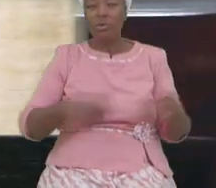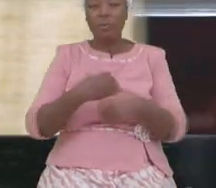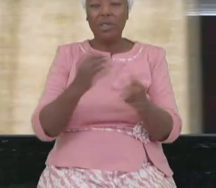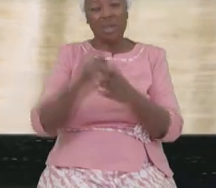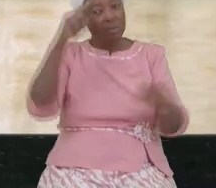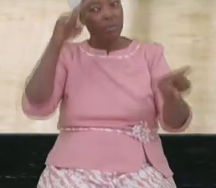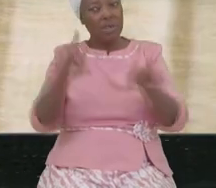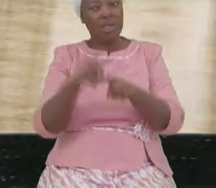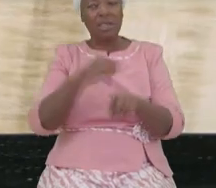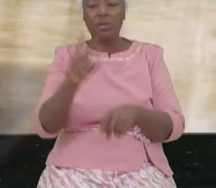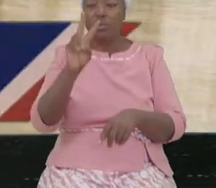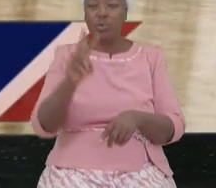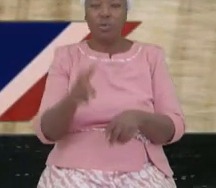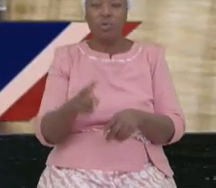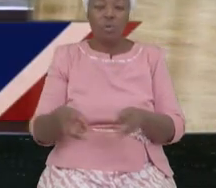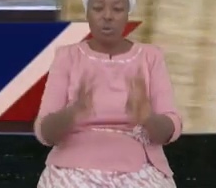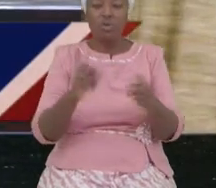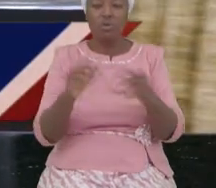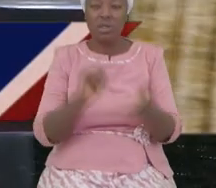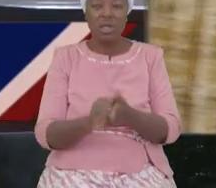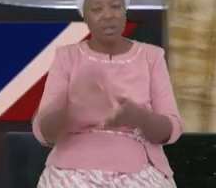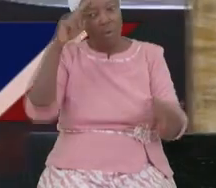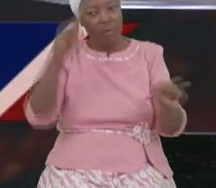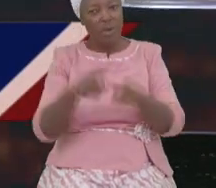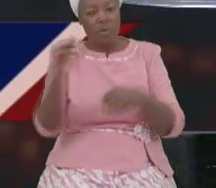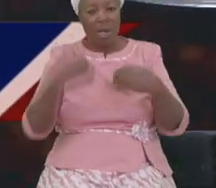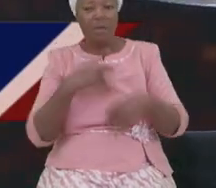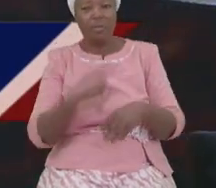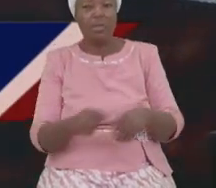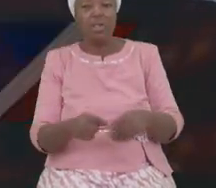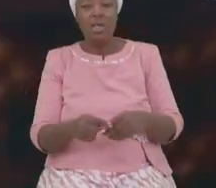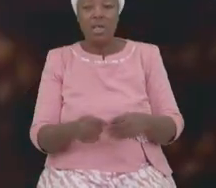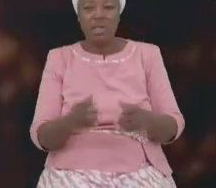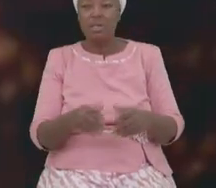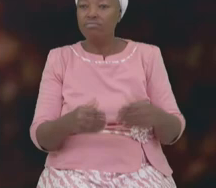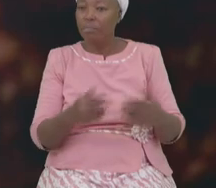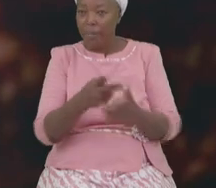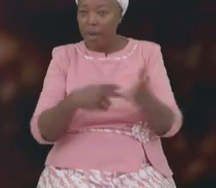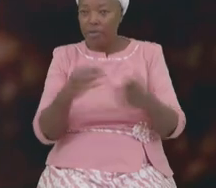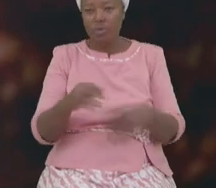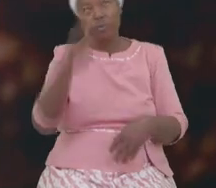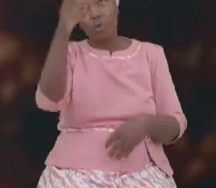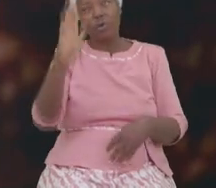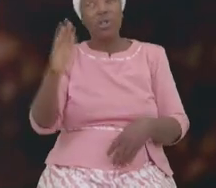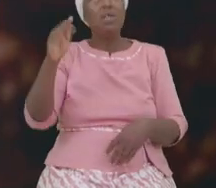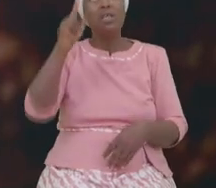two sides to the covenant. We have the side of God. He is the